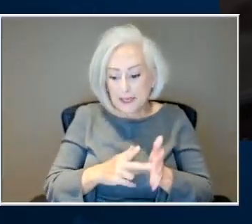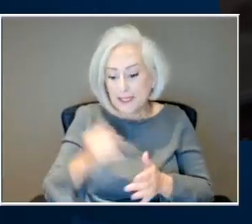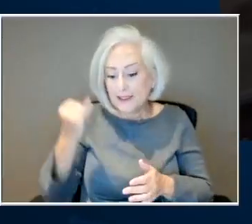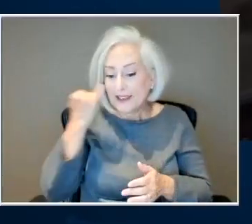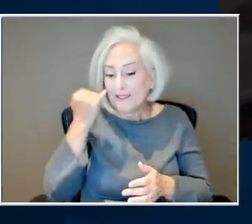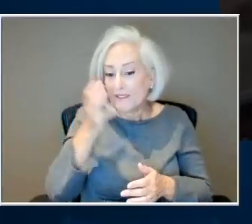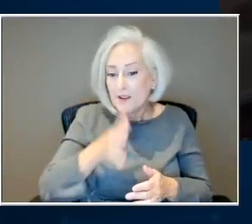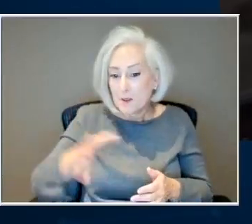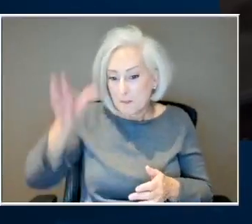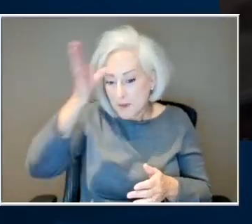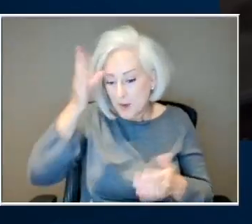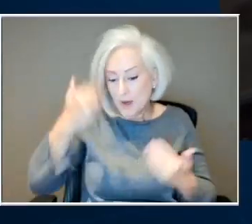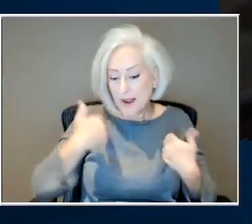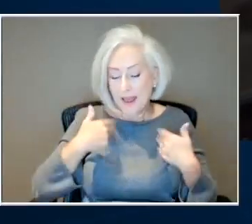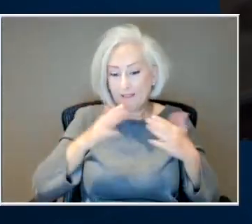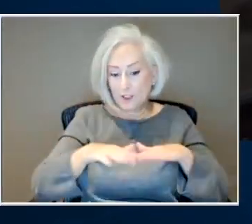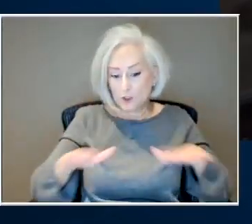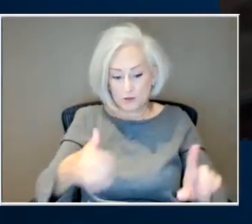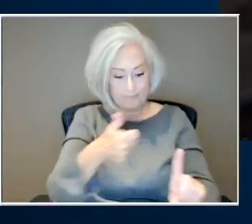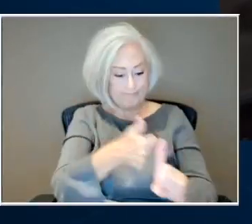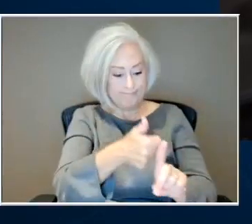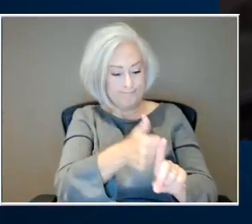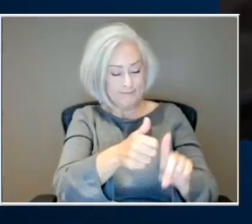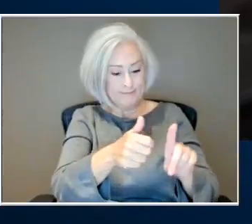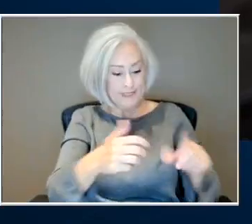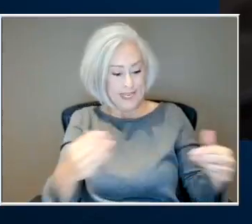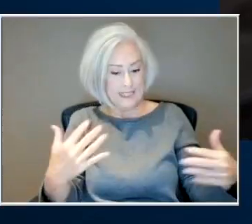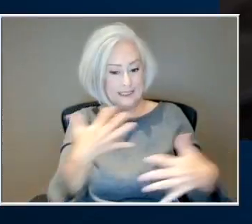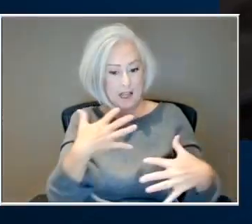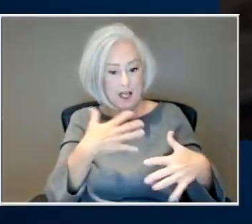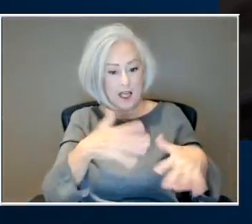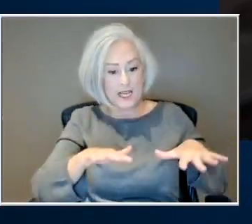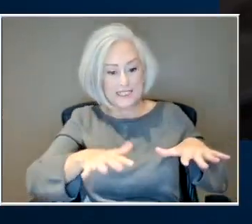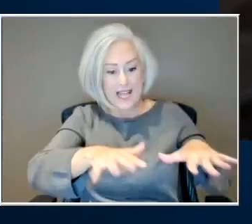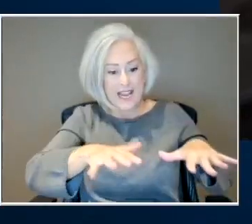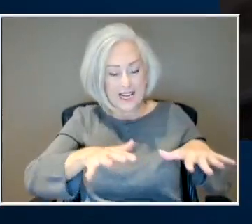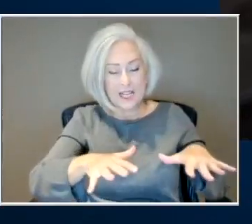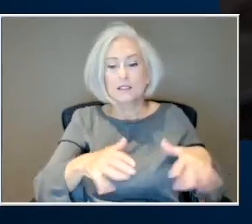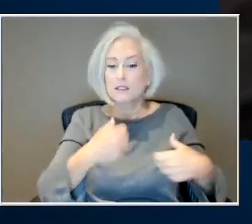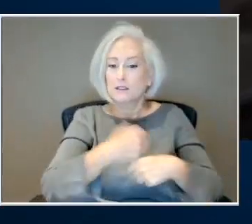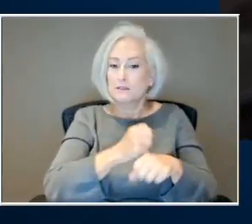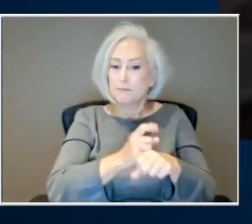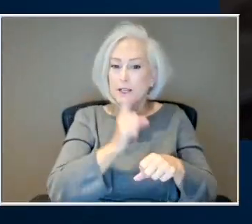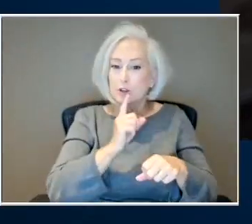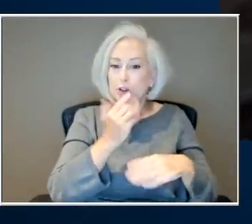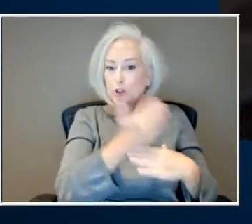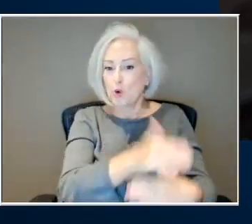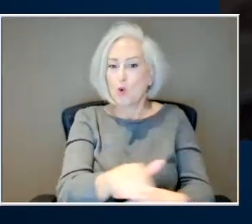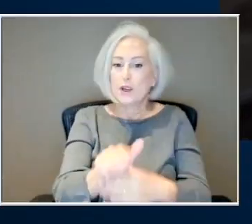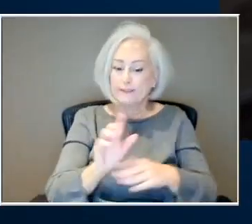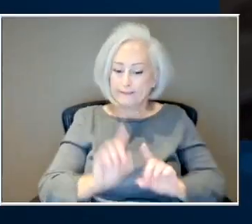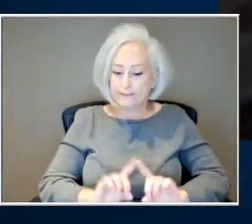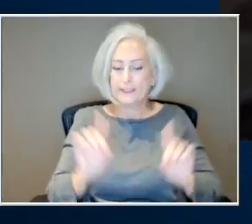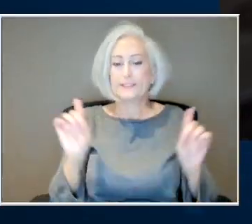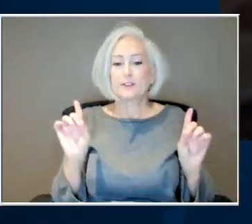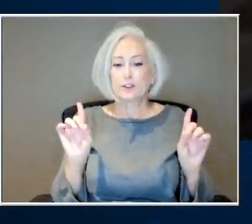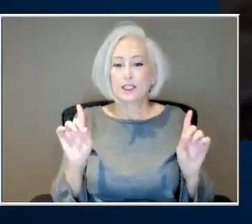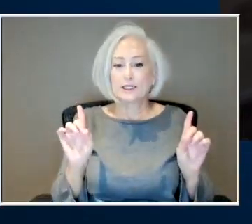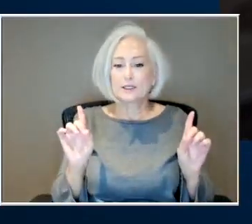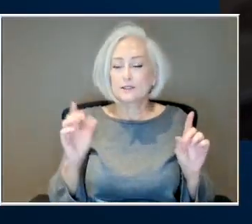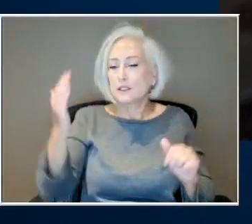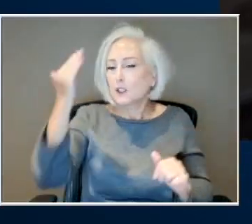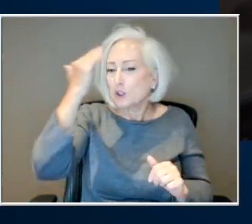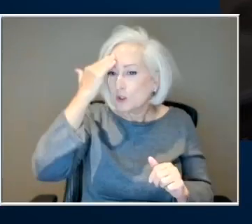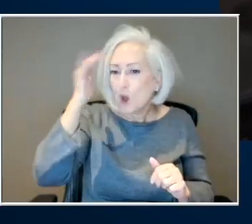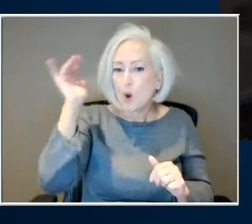lot of anxiety that they structure the evening differently. They structure those activities differently, just knowing that